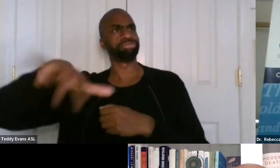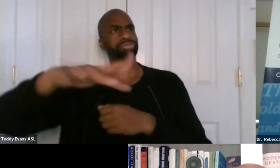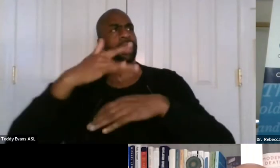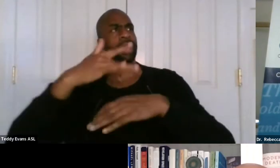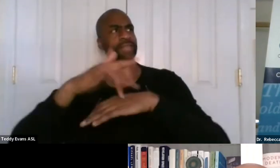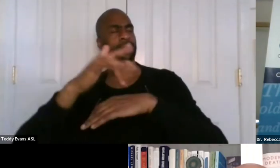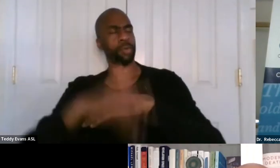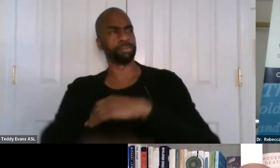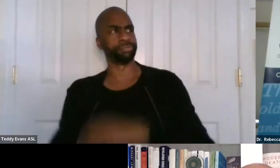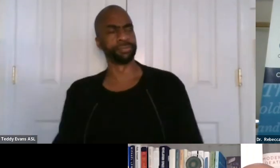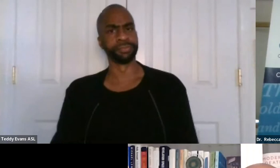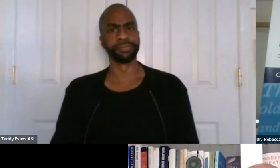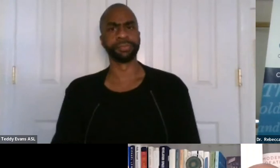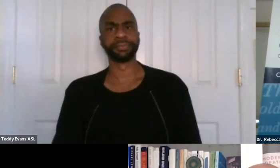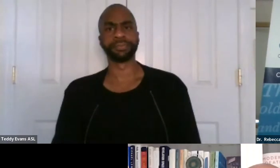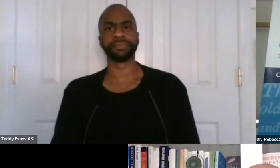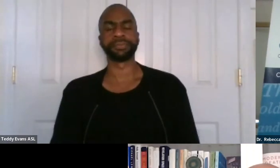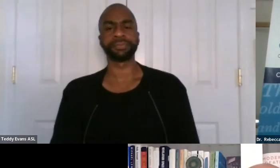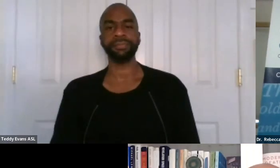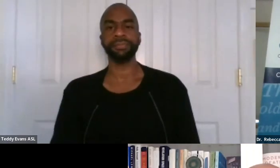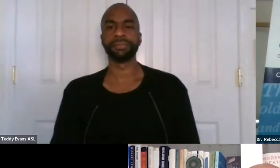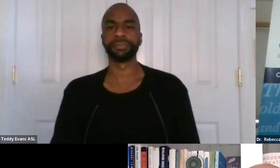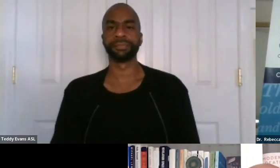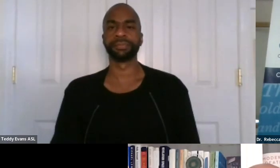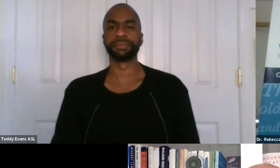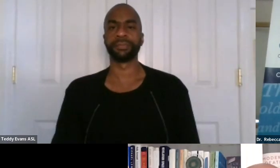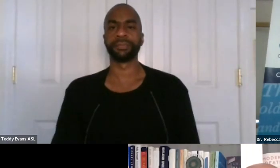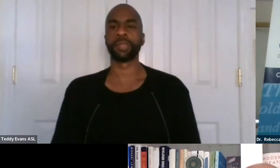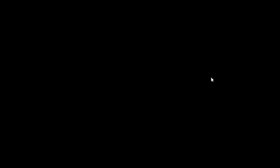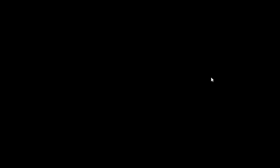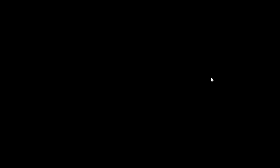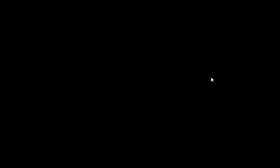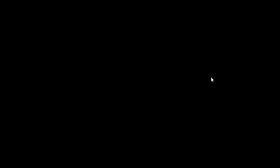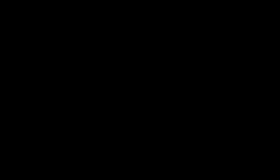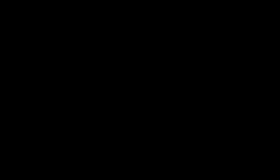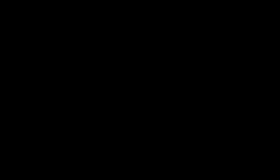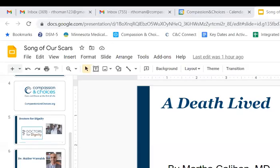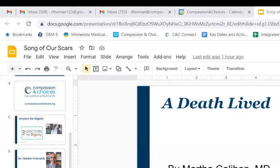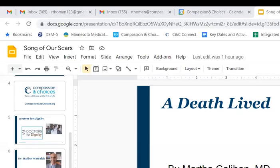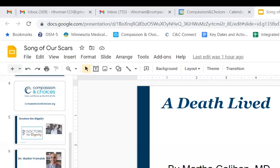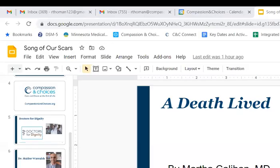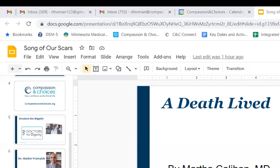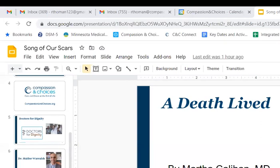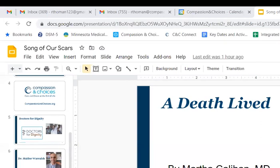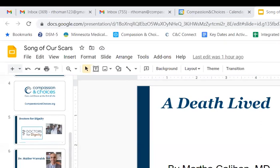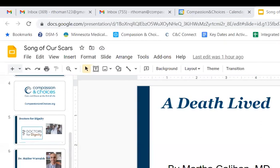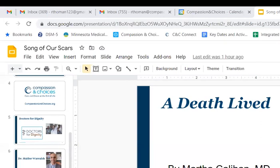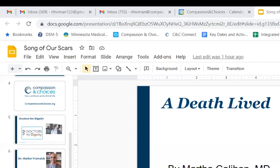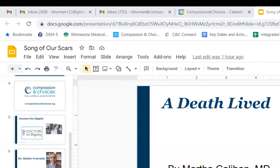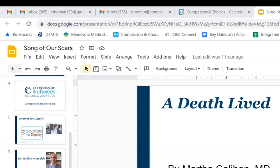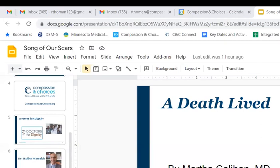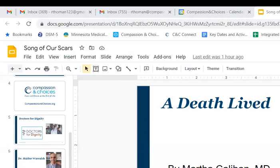interested. I'm going to shift real quickly before I say my final goodbyes to share with you all the next